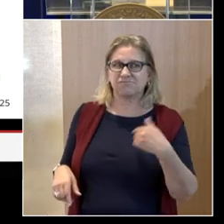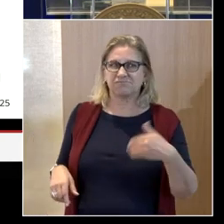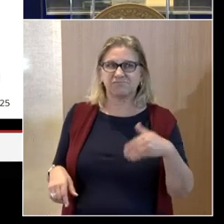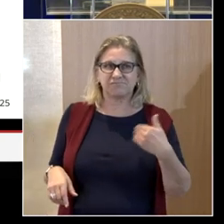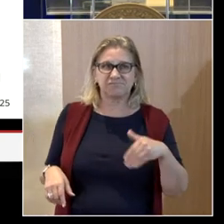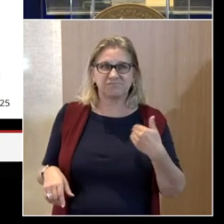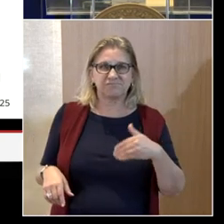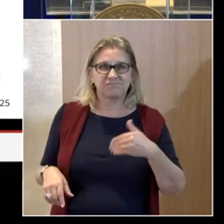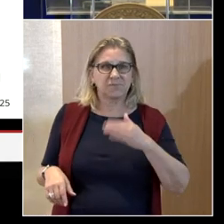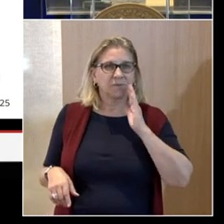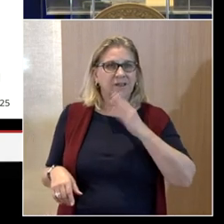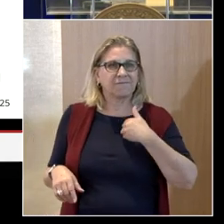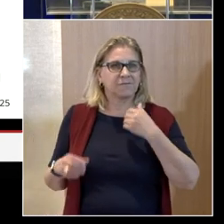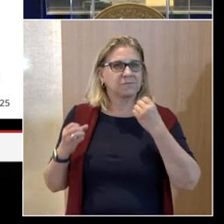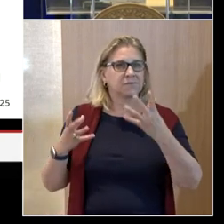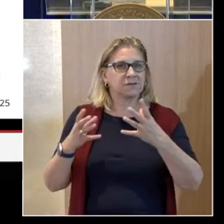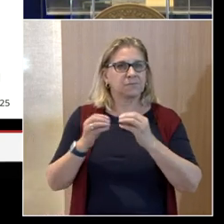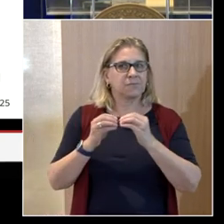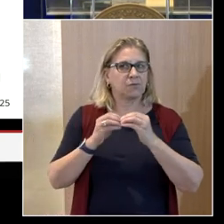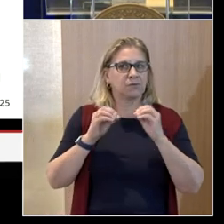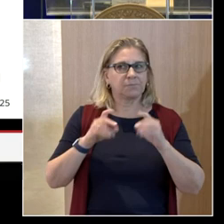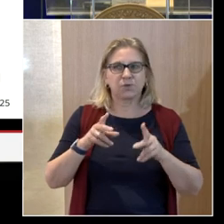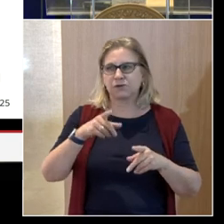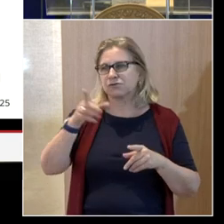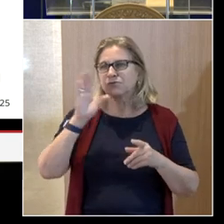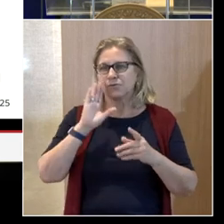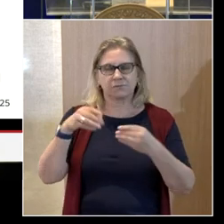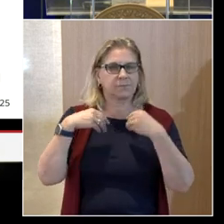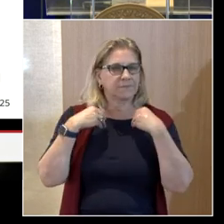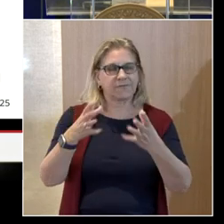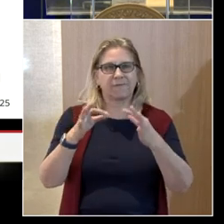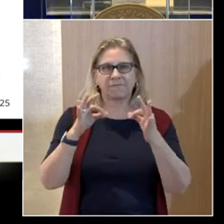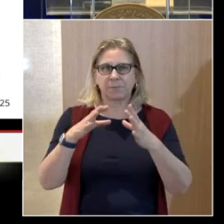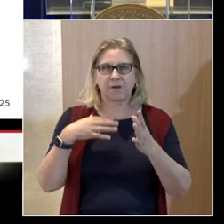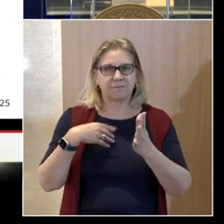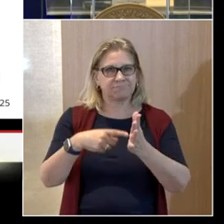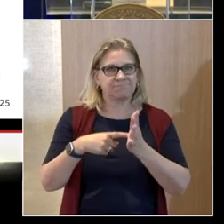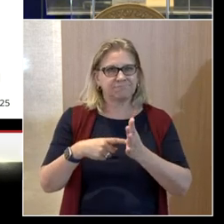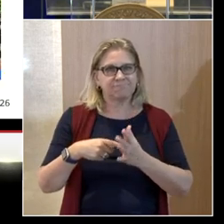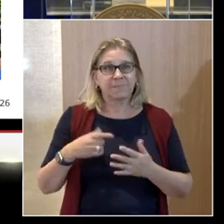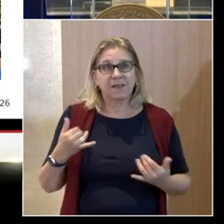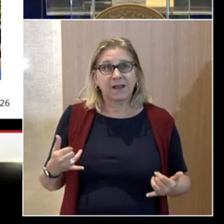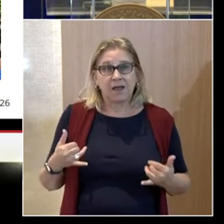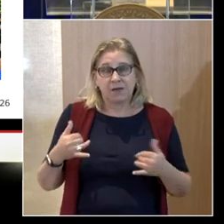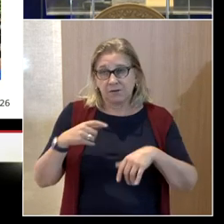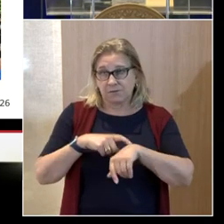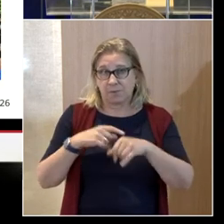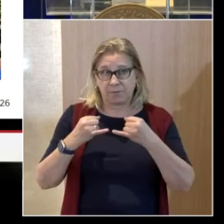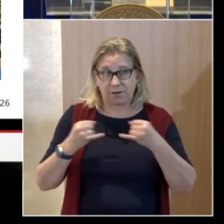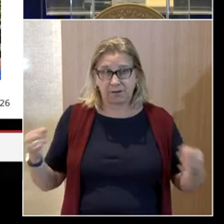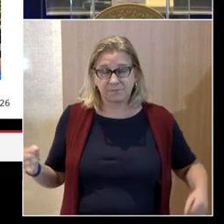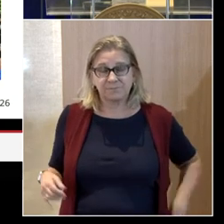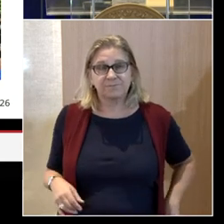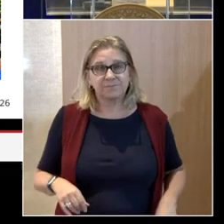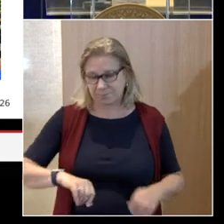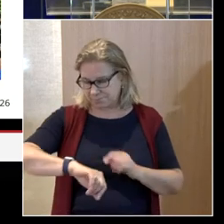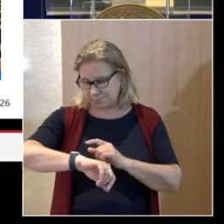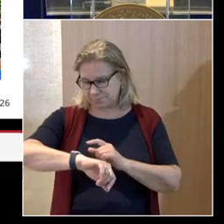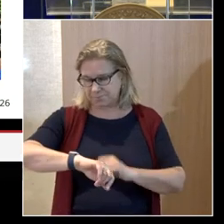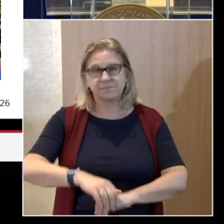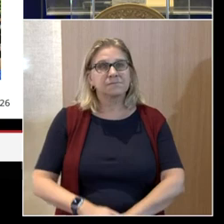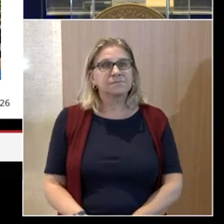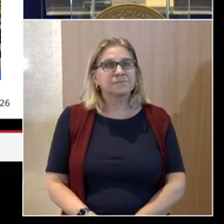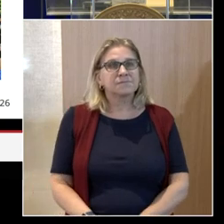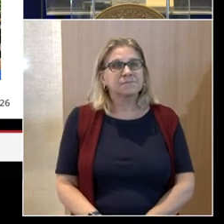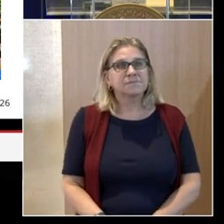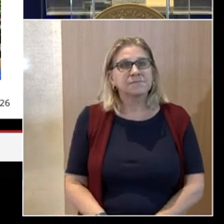second. So here's a little bit of a timeline, putting a little bit of meat to the bones. We had the announcement in May. Today